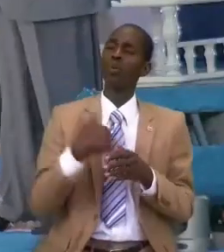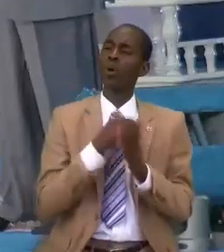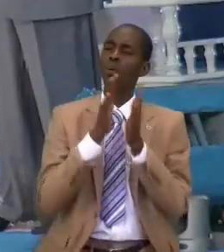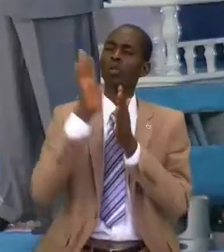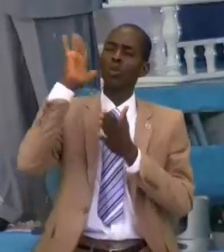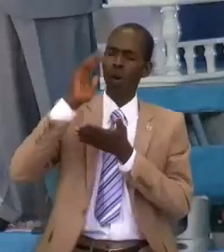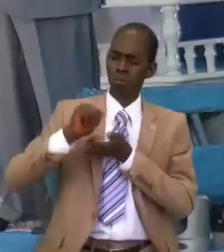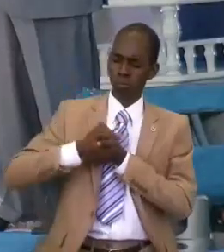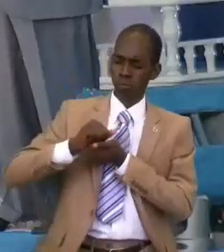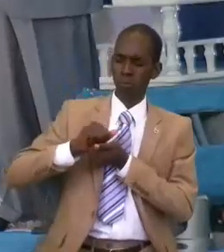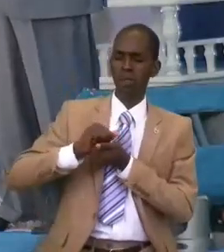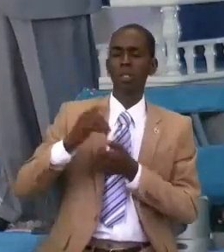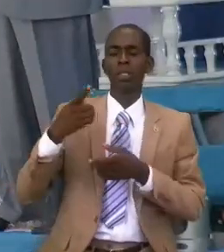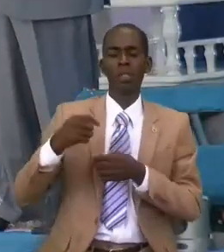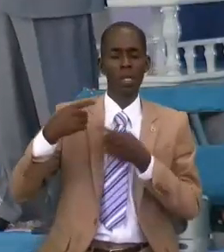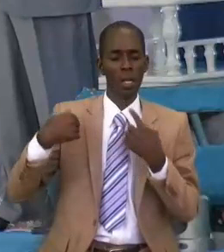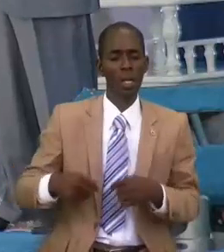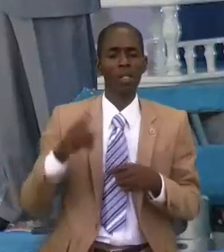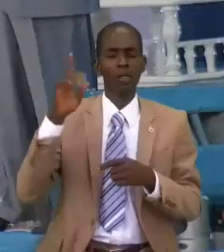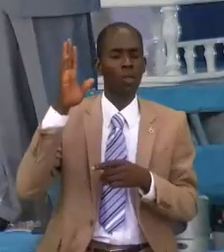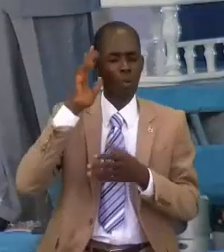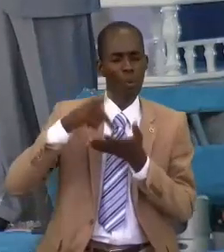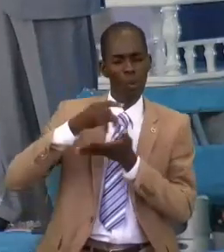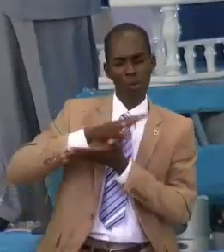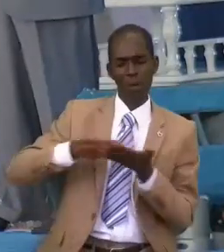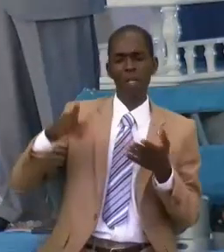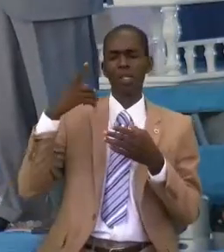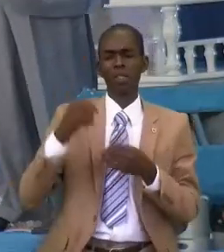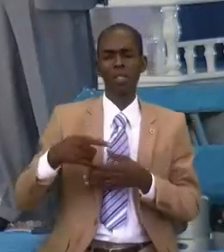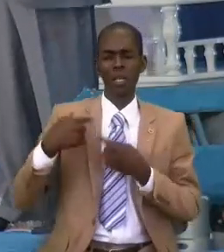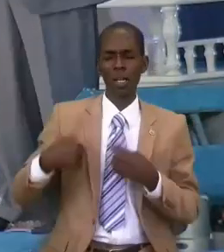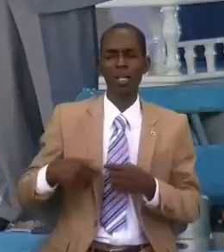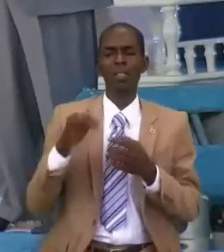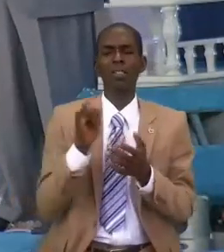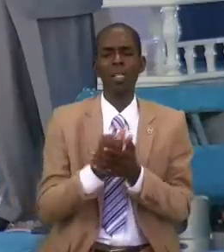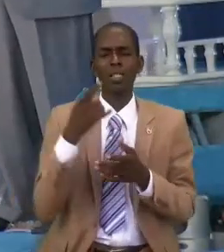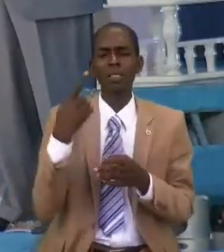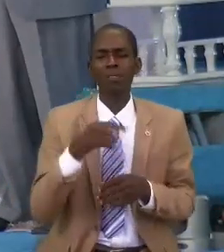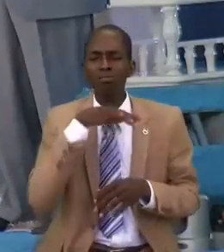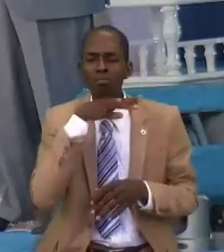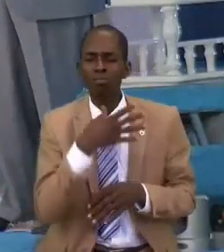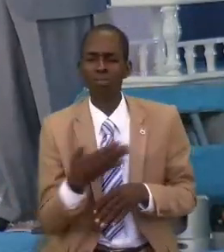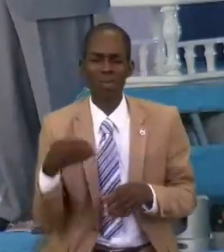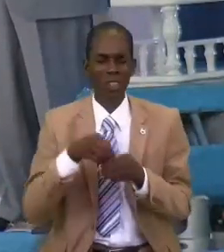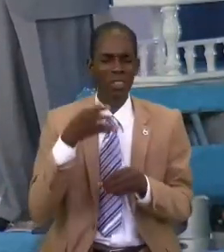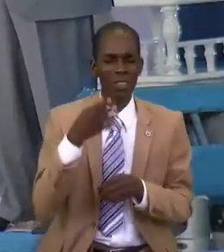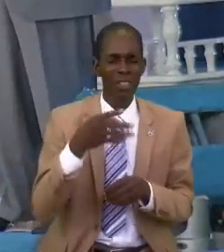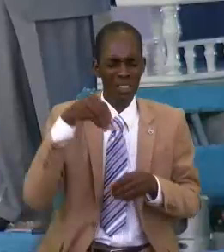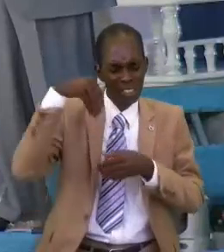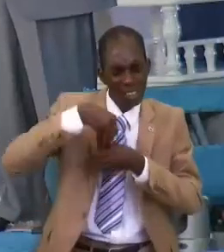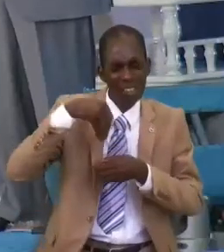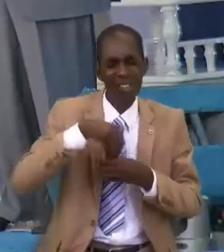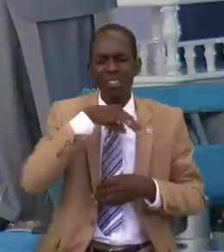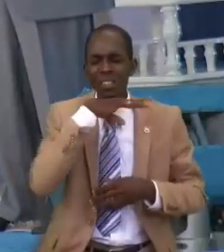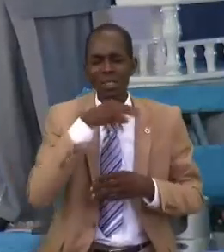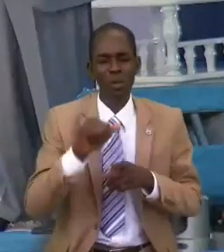the saved one, that the depravity there and the inner corruption there, that your grace, that your goodness, that